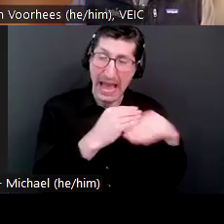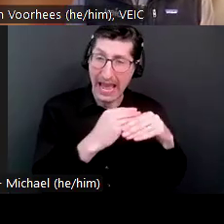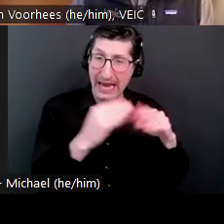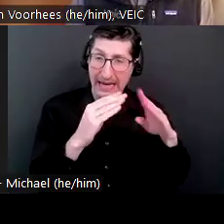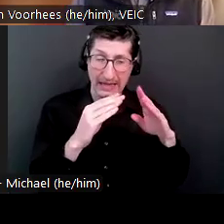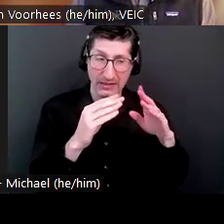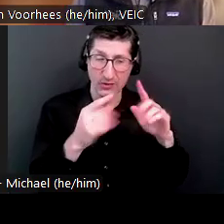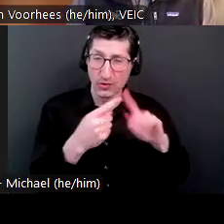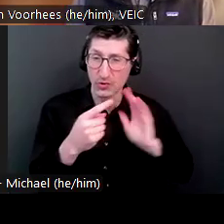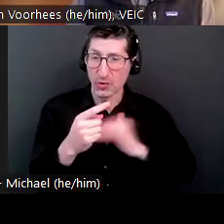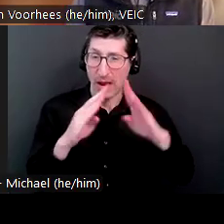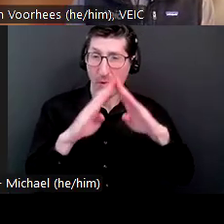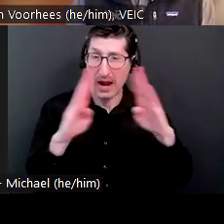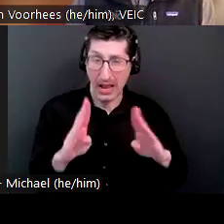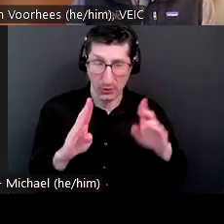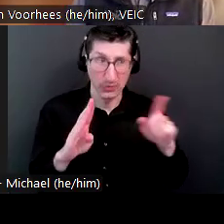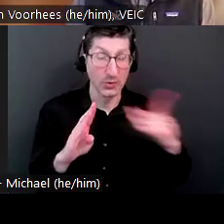my mother-in-law who's,